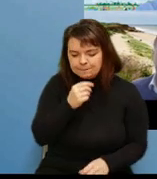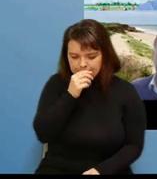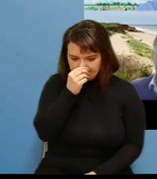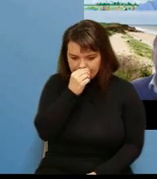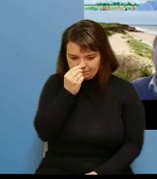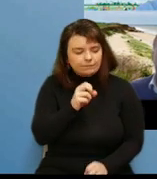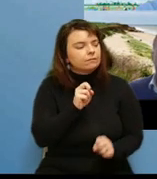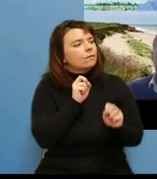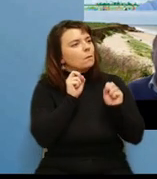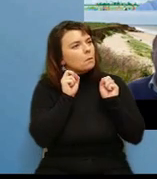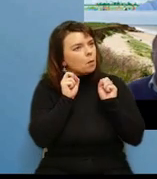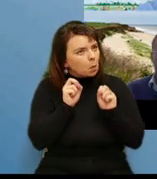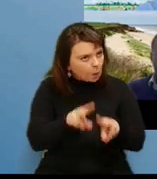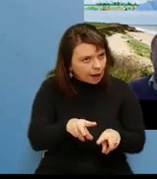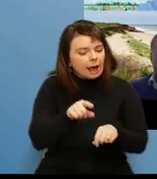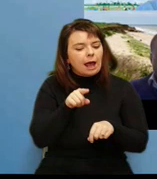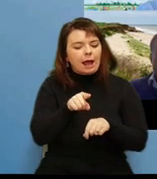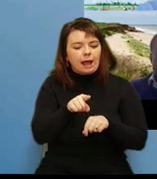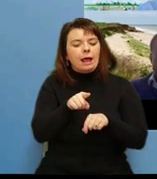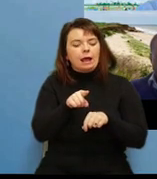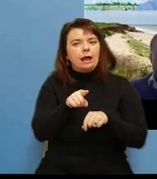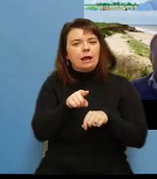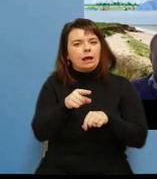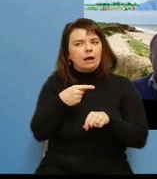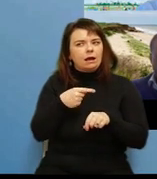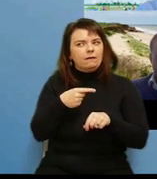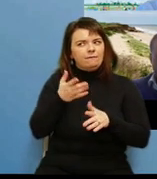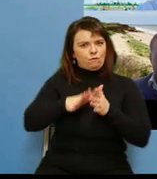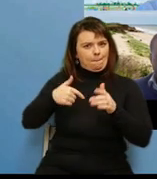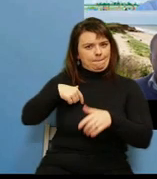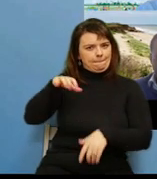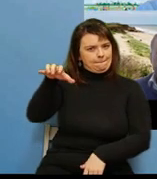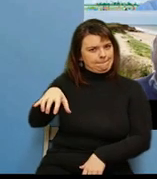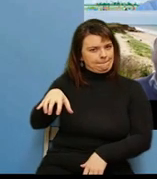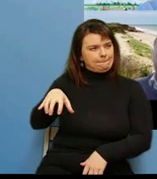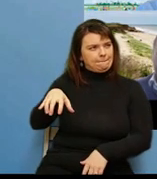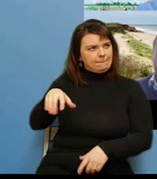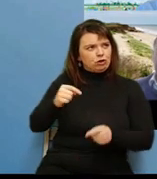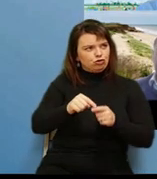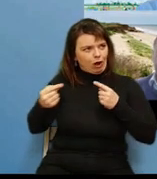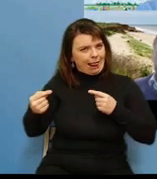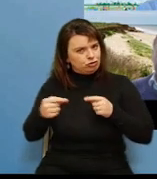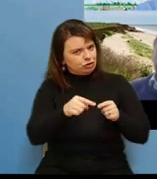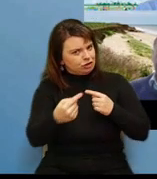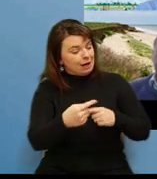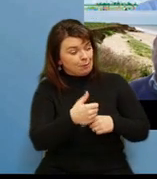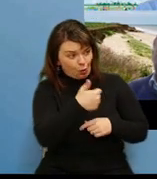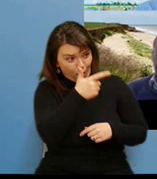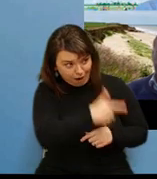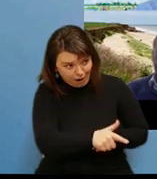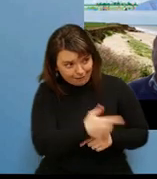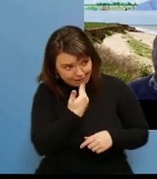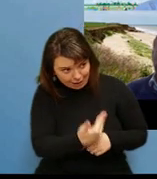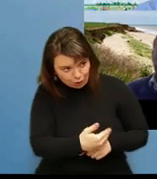year. Okay, that sounds, coming from a practice, that sounds very challenging, I have to say. But good